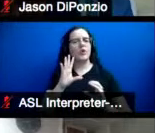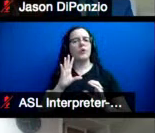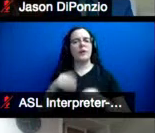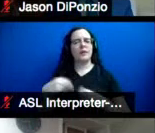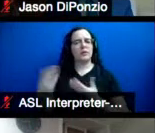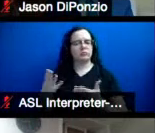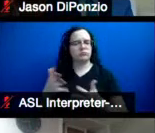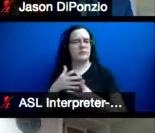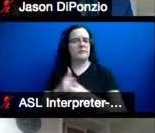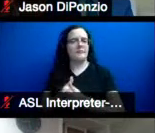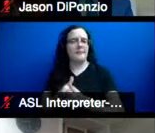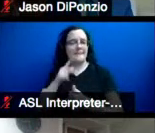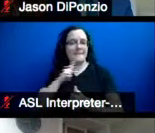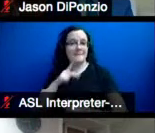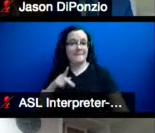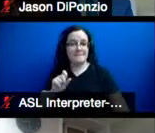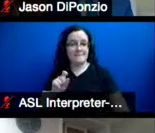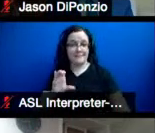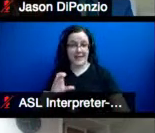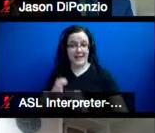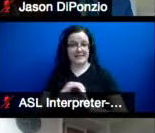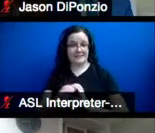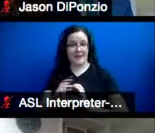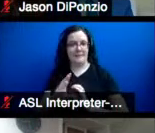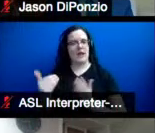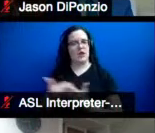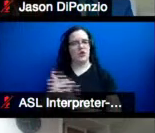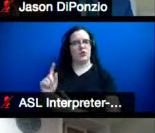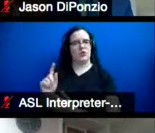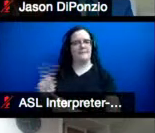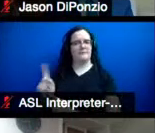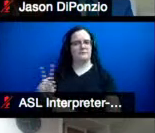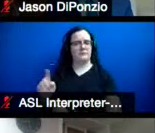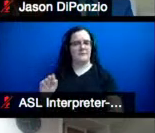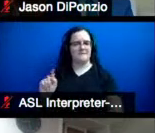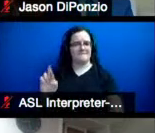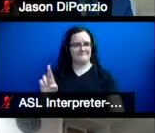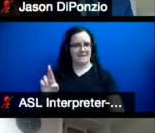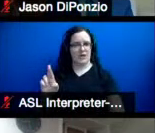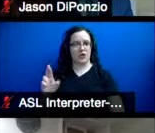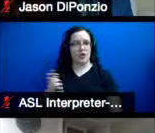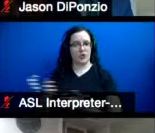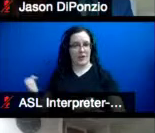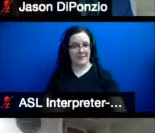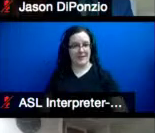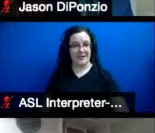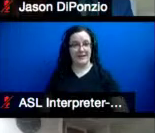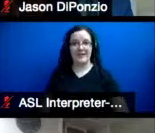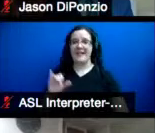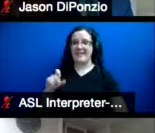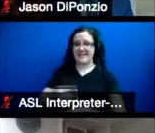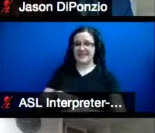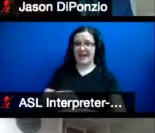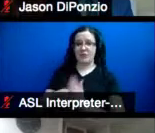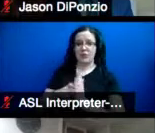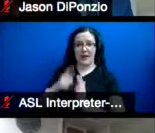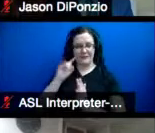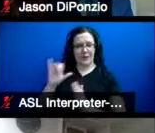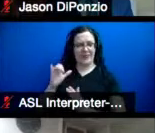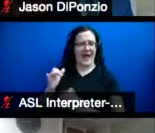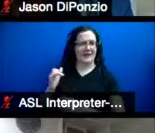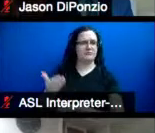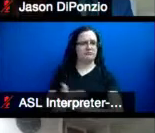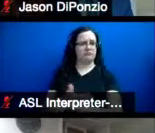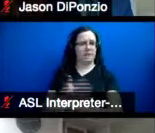metering equipment. The replacement downtime required to perform the service upgrade is minimal, just a few